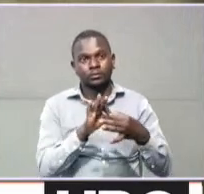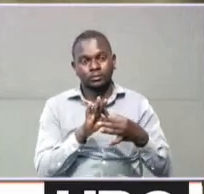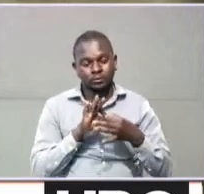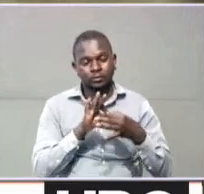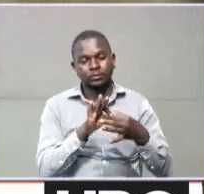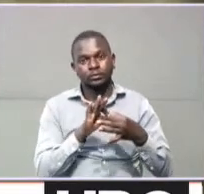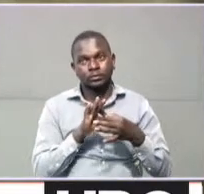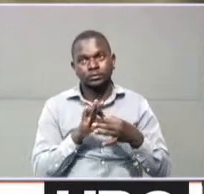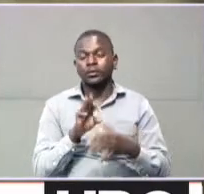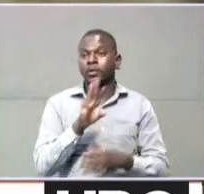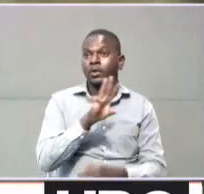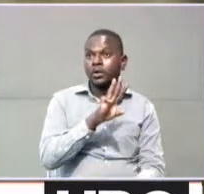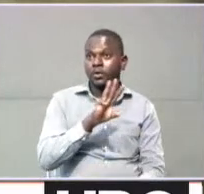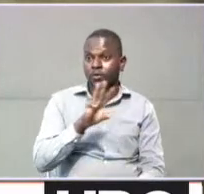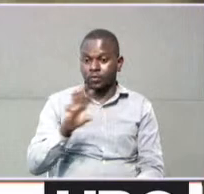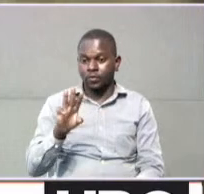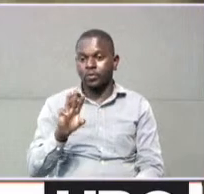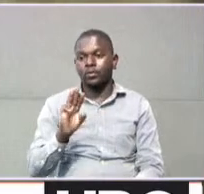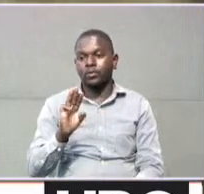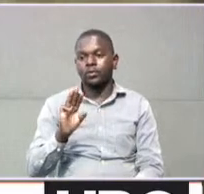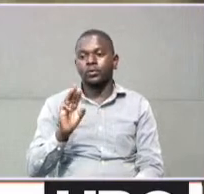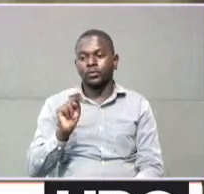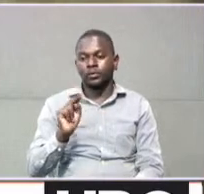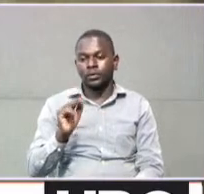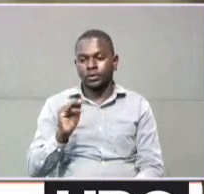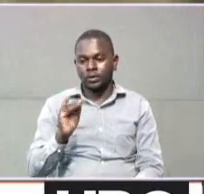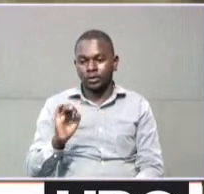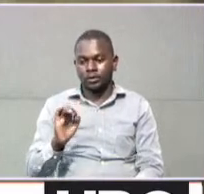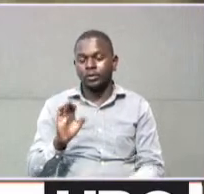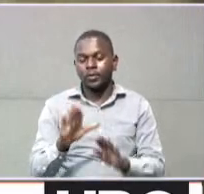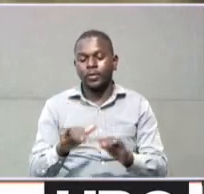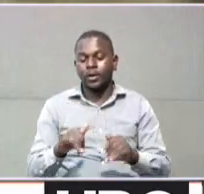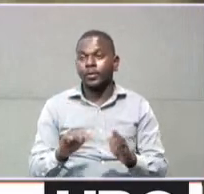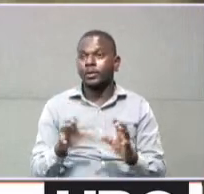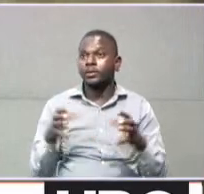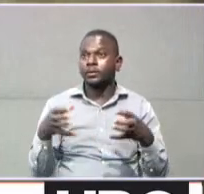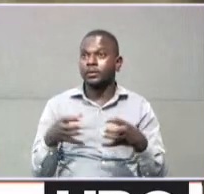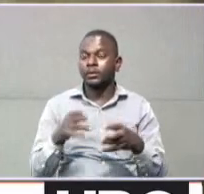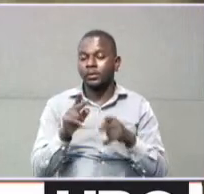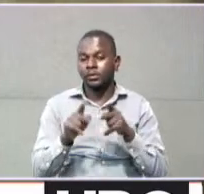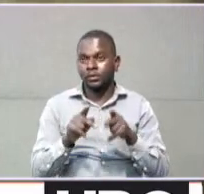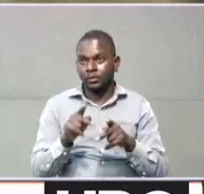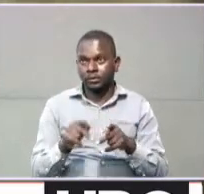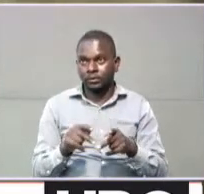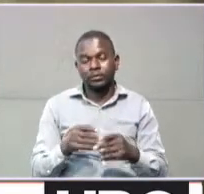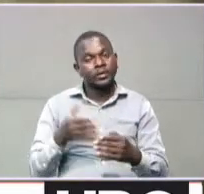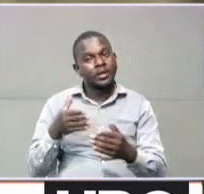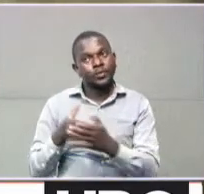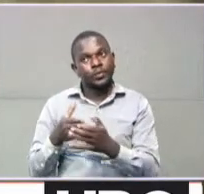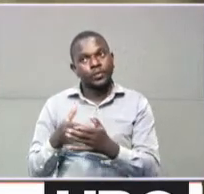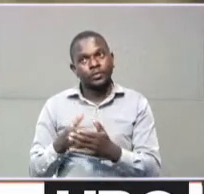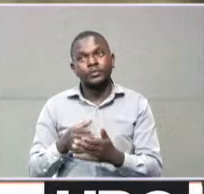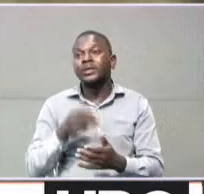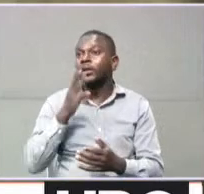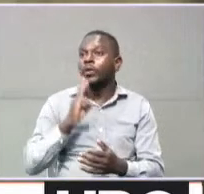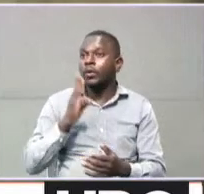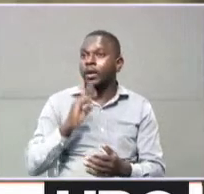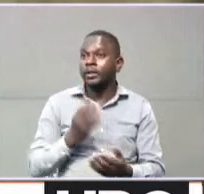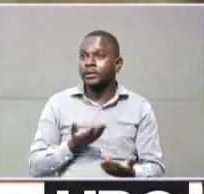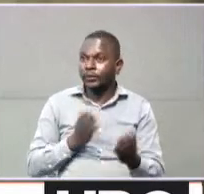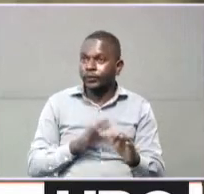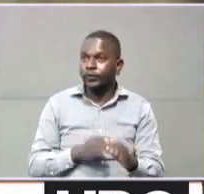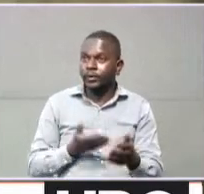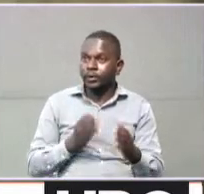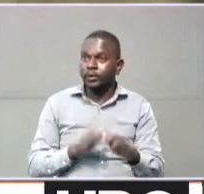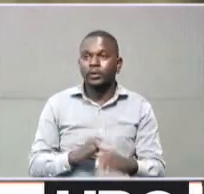with the west nile parliamentary group whose people have been main affected by all this so